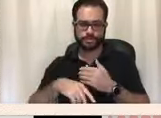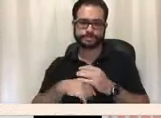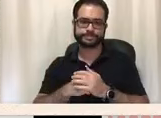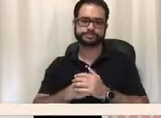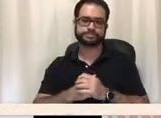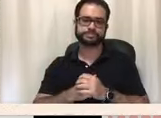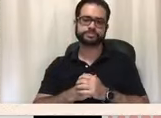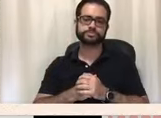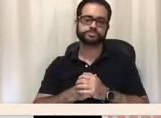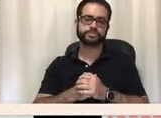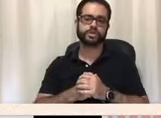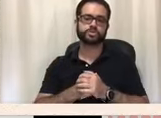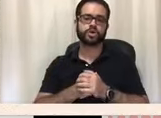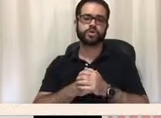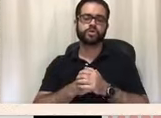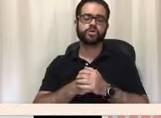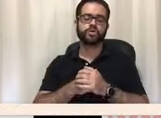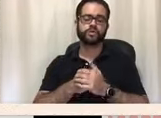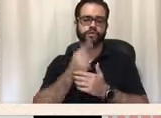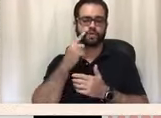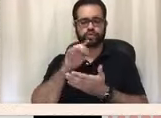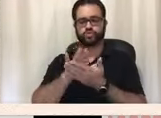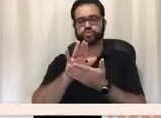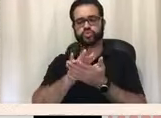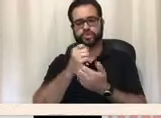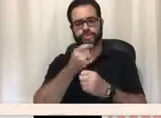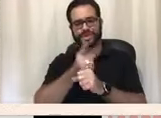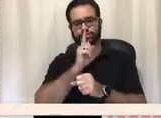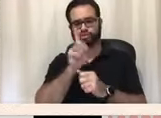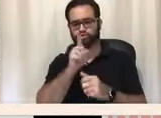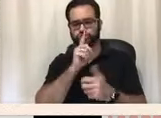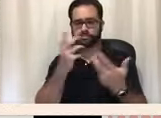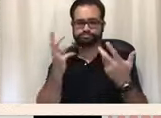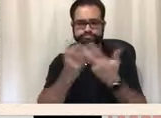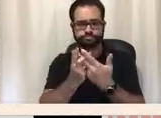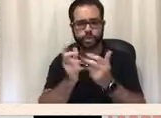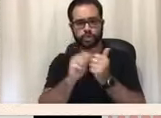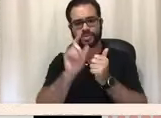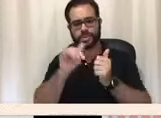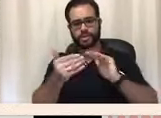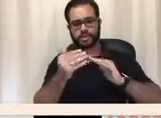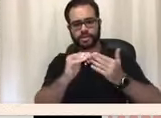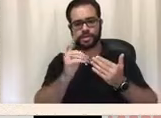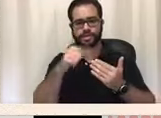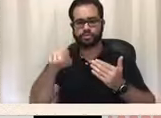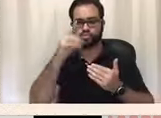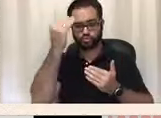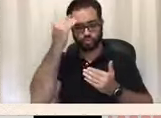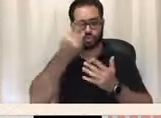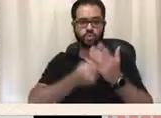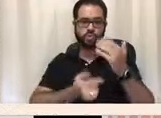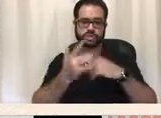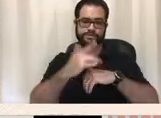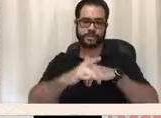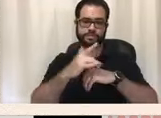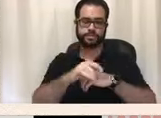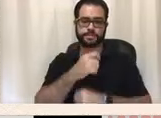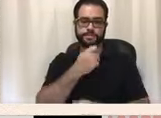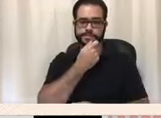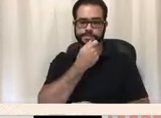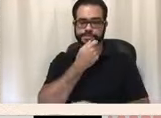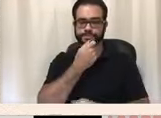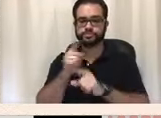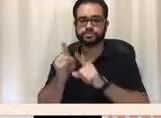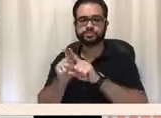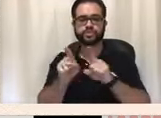ensuring, the school ensuring that you're plugged into that community and that you know what's available. Also discussing available options